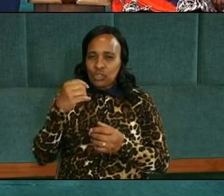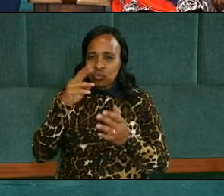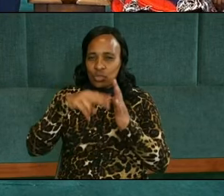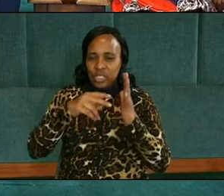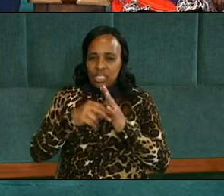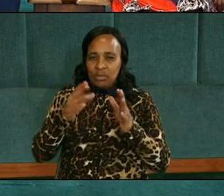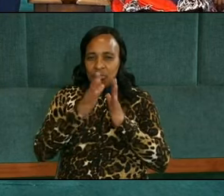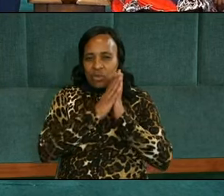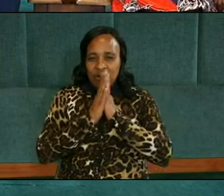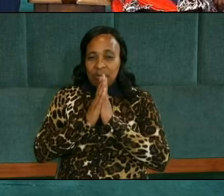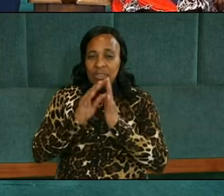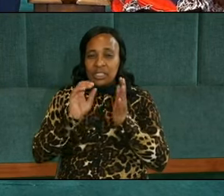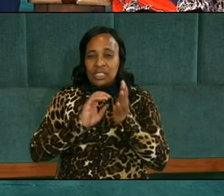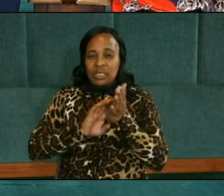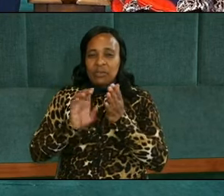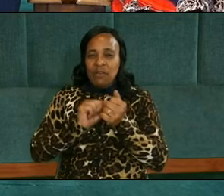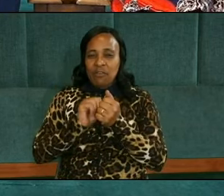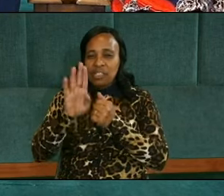verse 30.